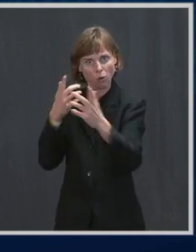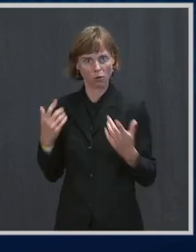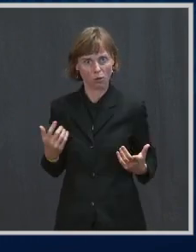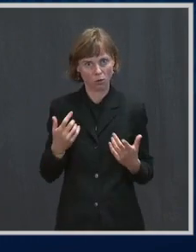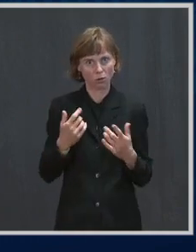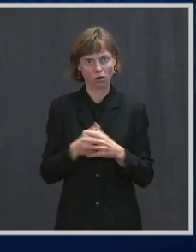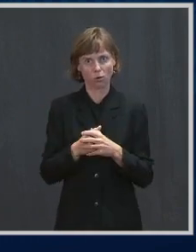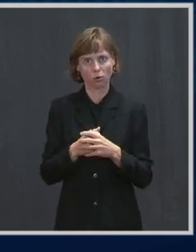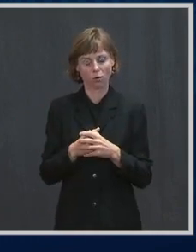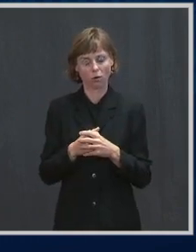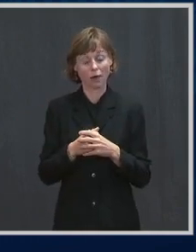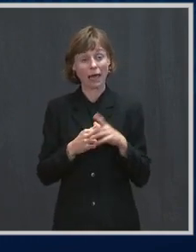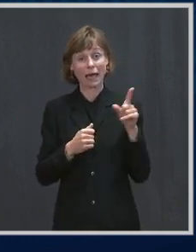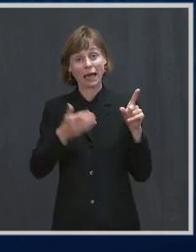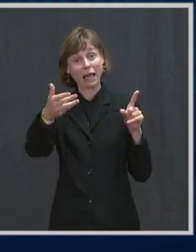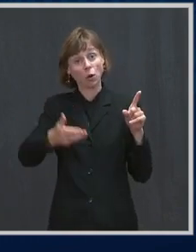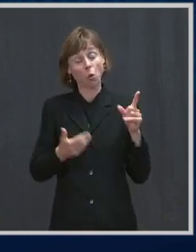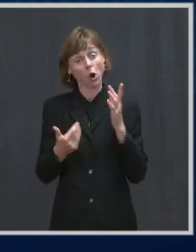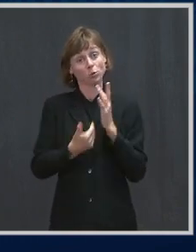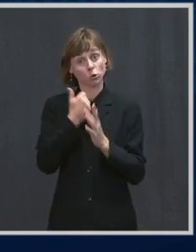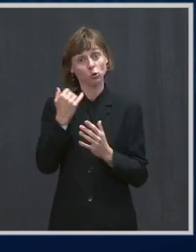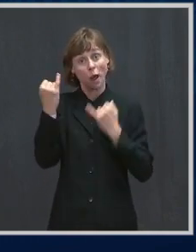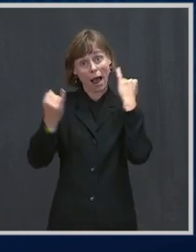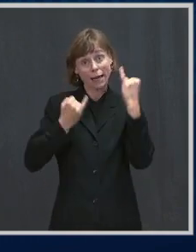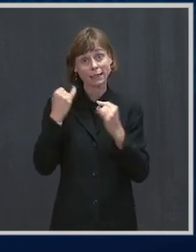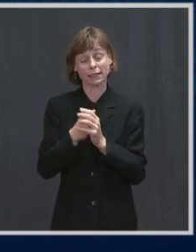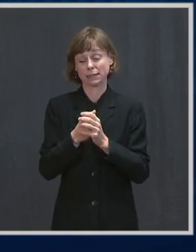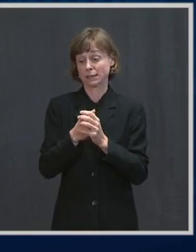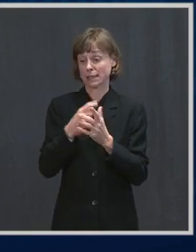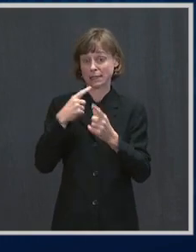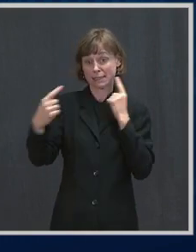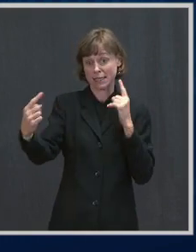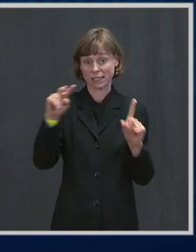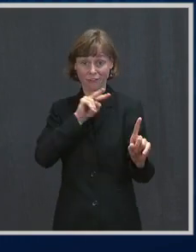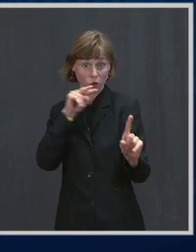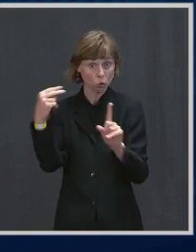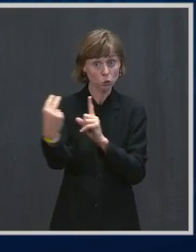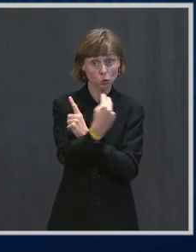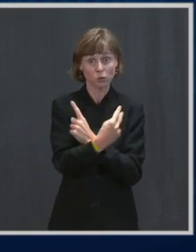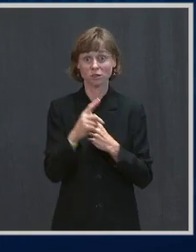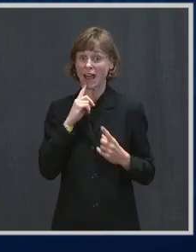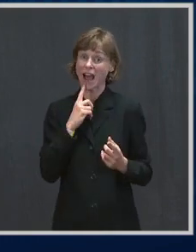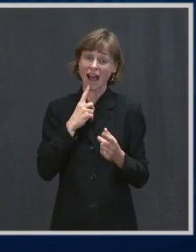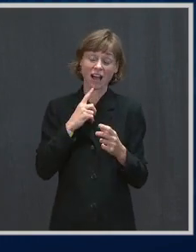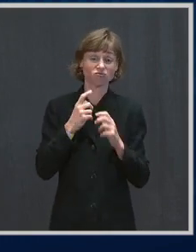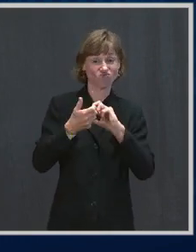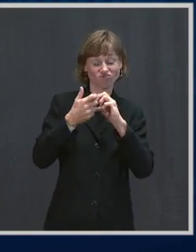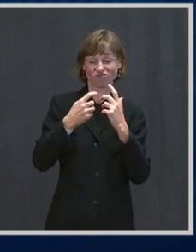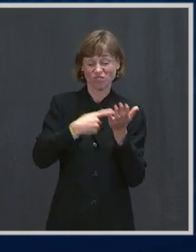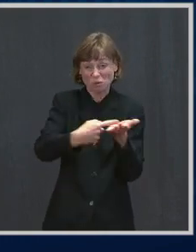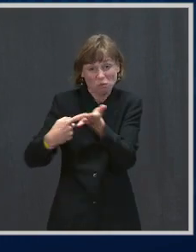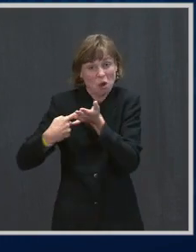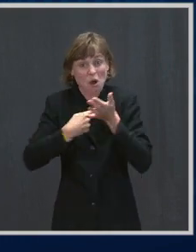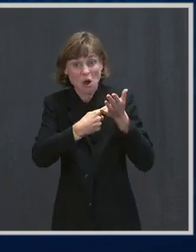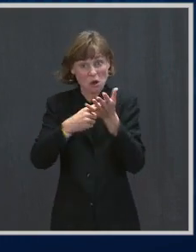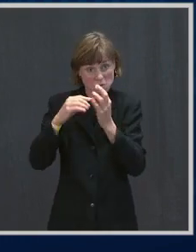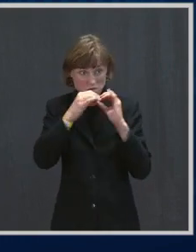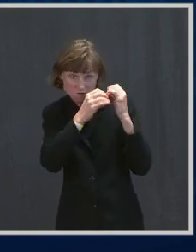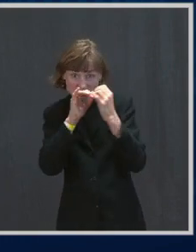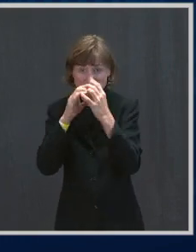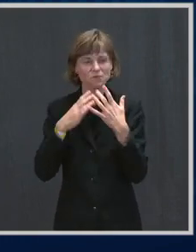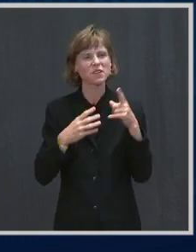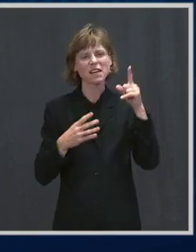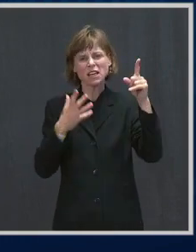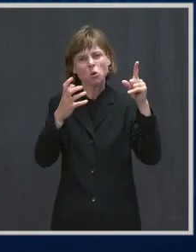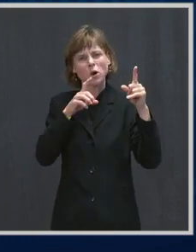ideas, dissenting views, rigorous debate. He wants to ensure that our foreign policy